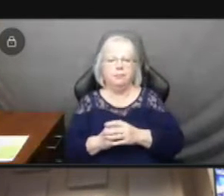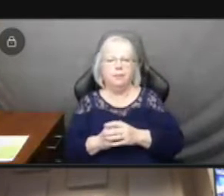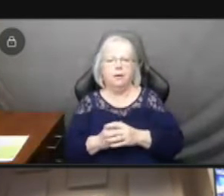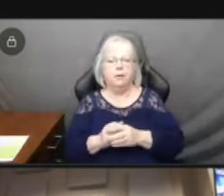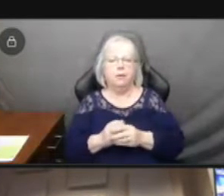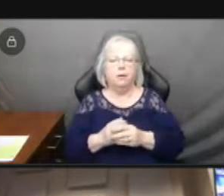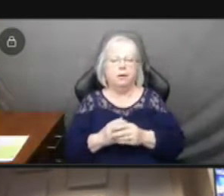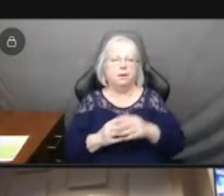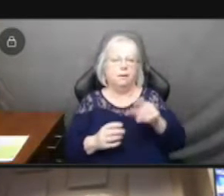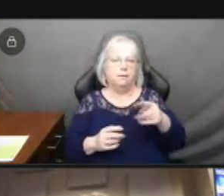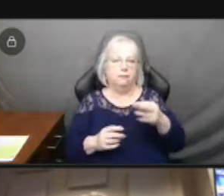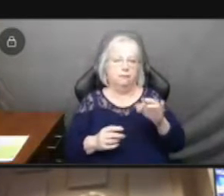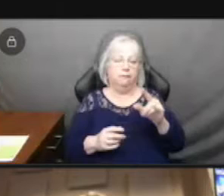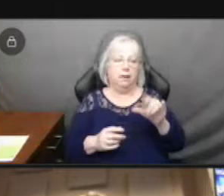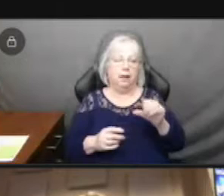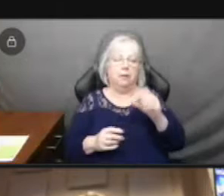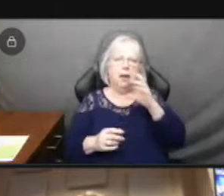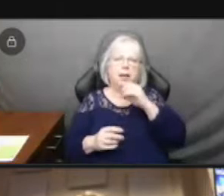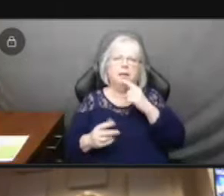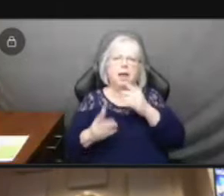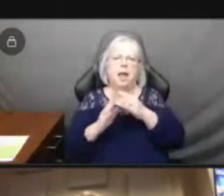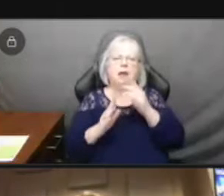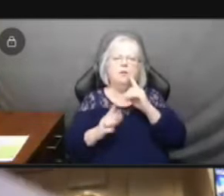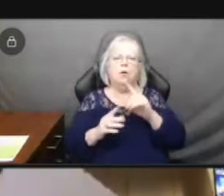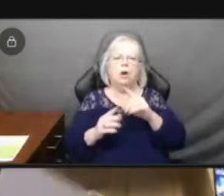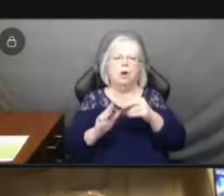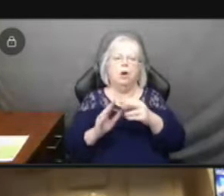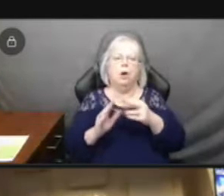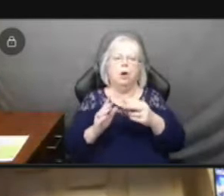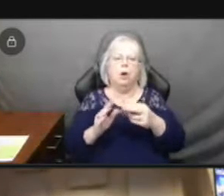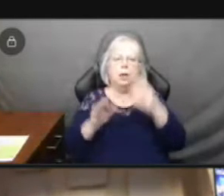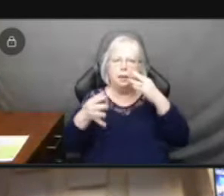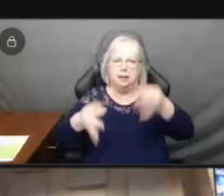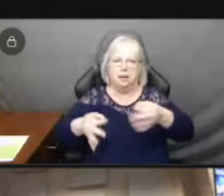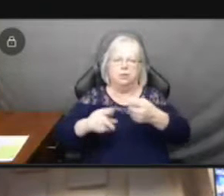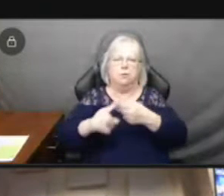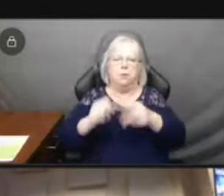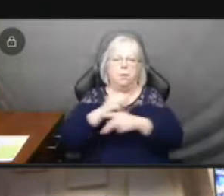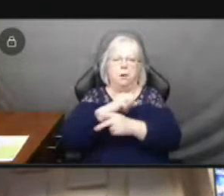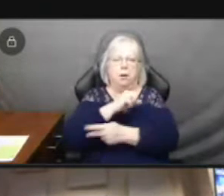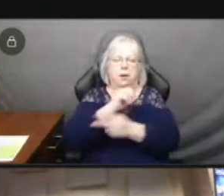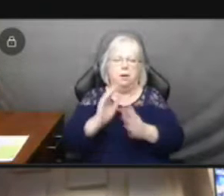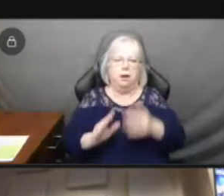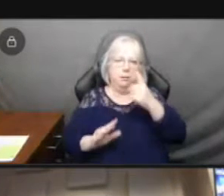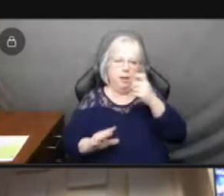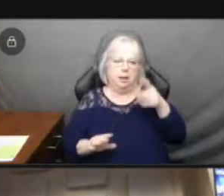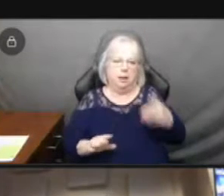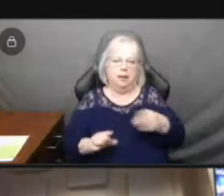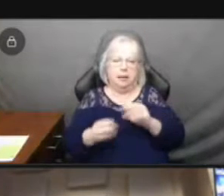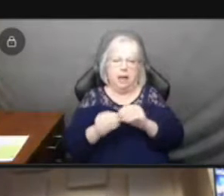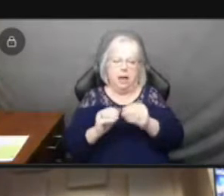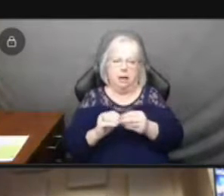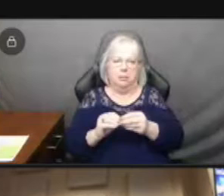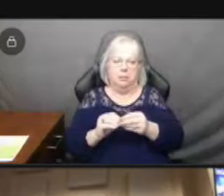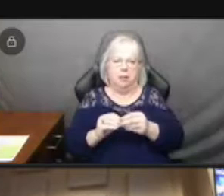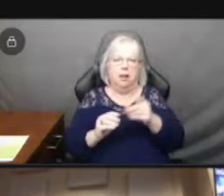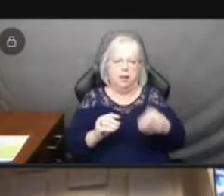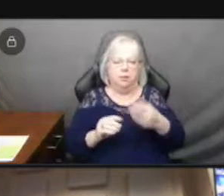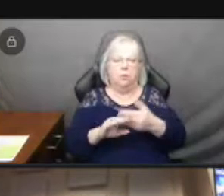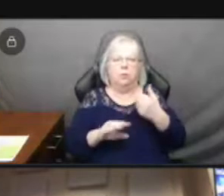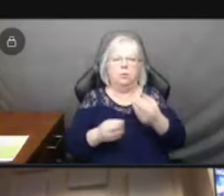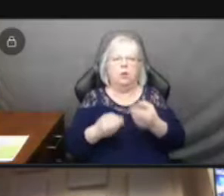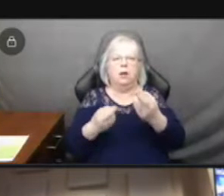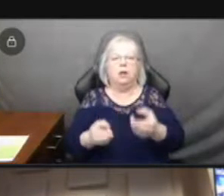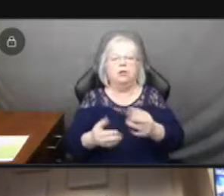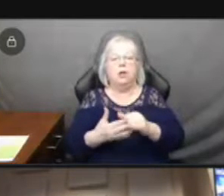I guess I asked for a ruling from the parliamentarian. Since this item was placed, this was a resolution placed by a